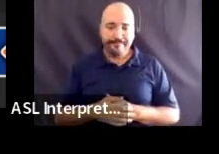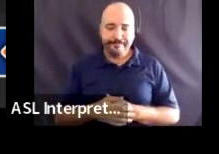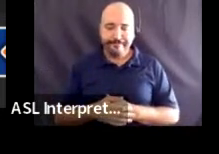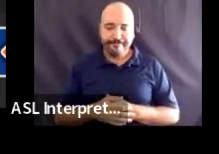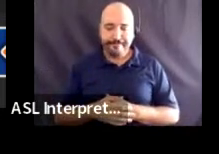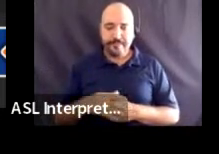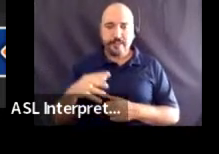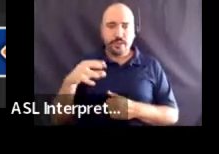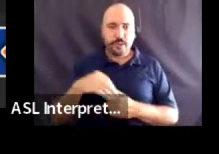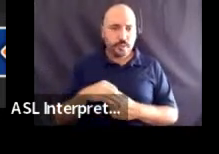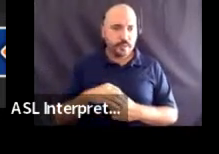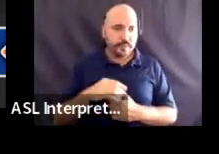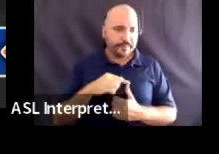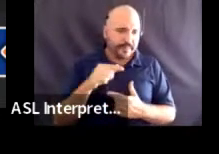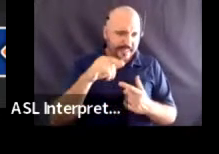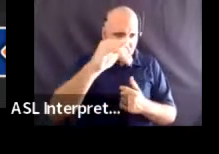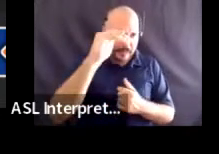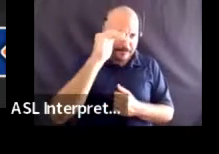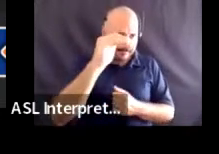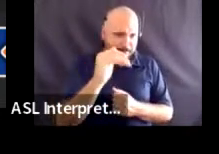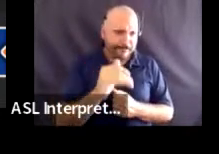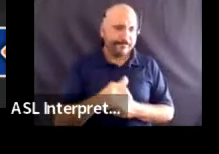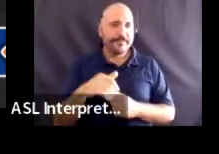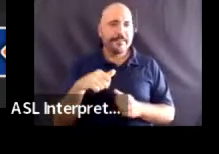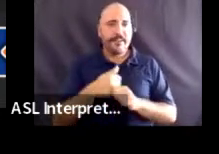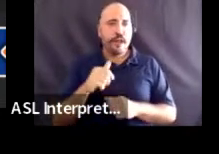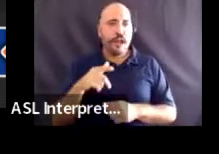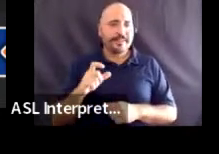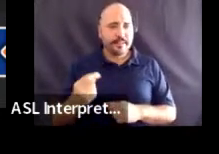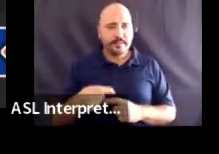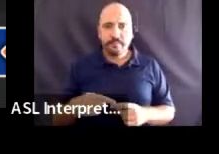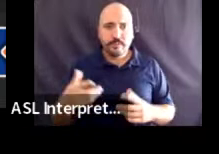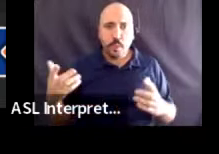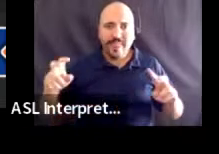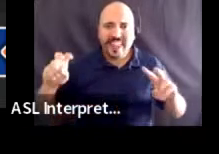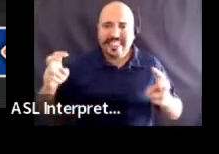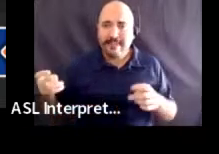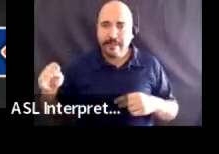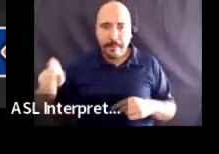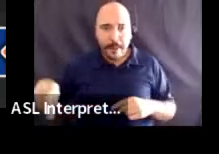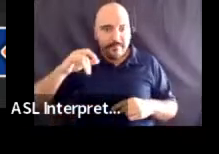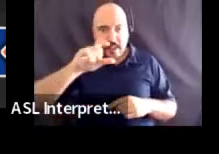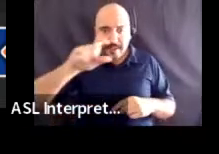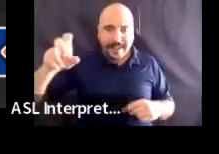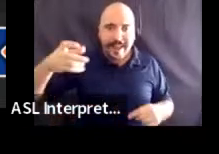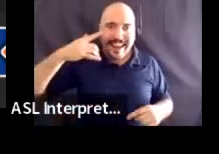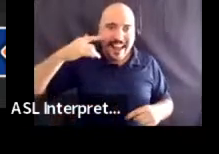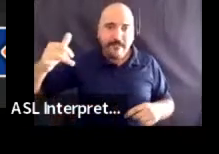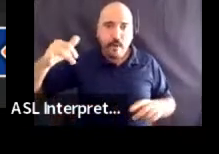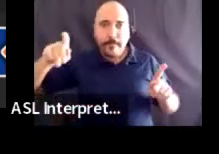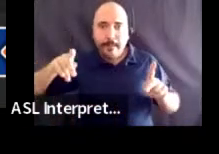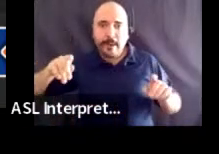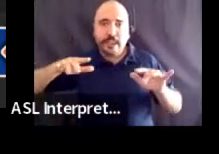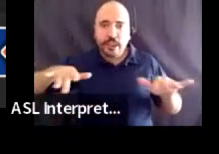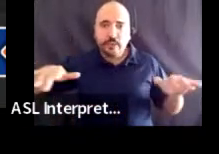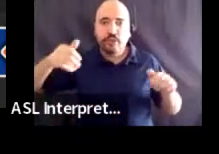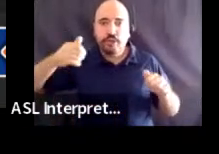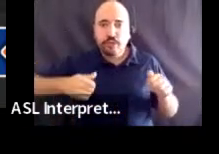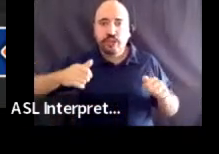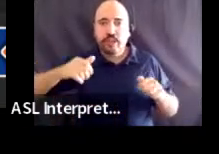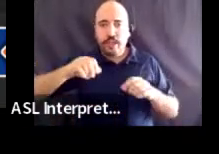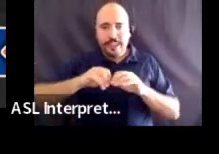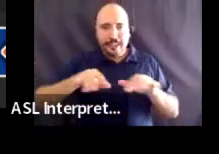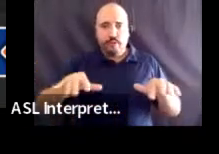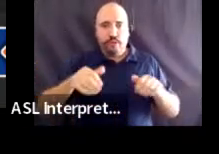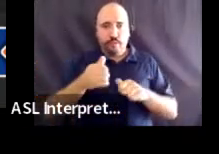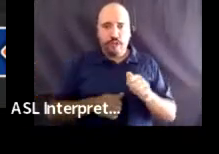include the following in your alt text, right? What's the title of the map, if it has one? What is it generally